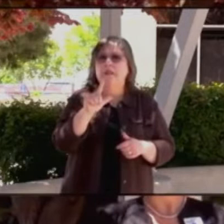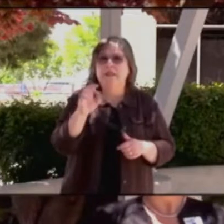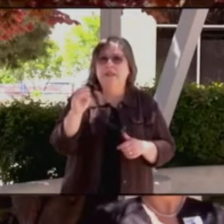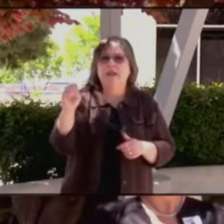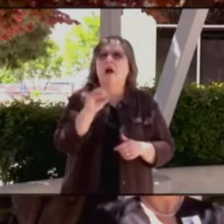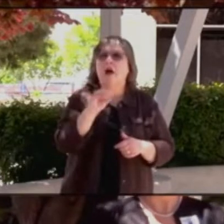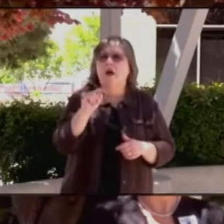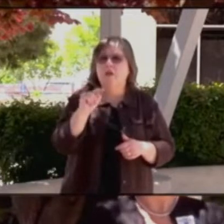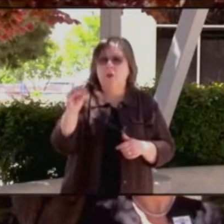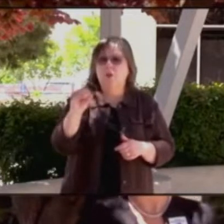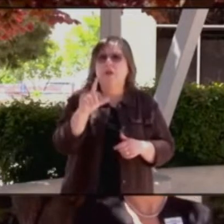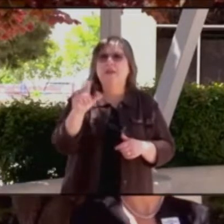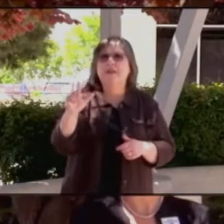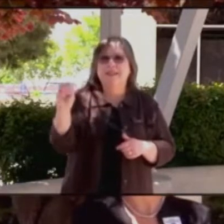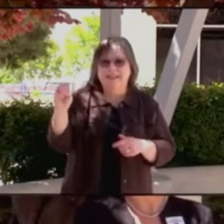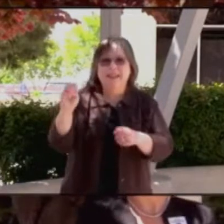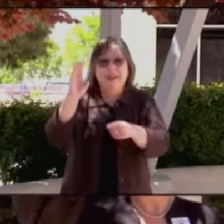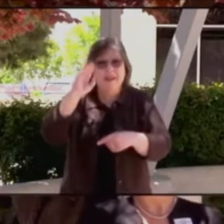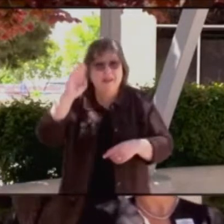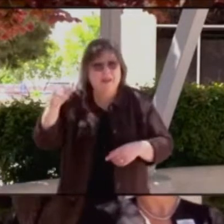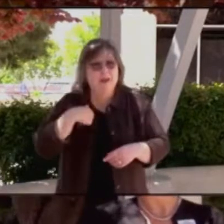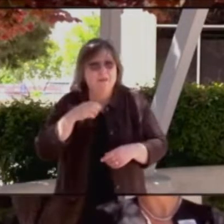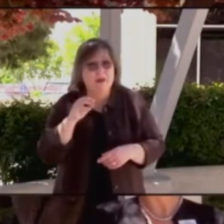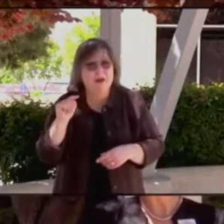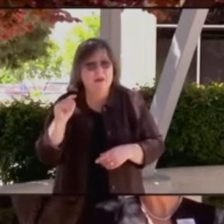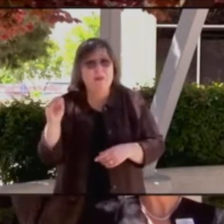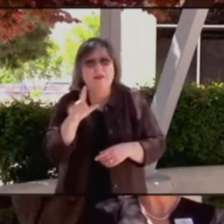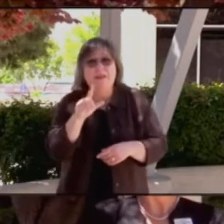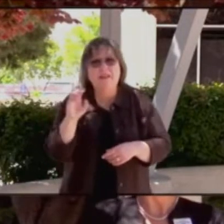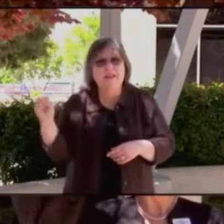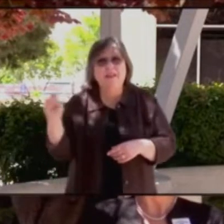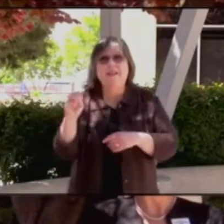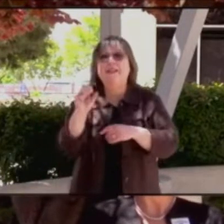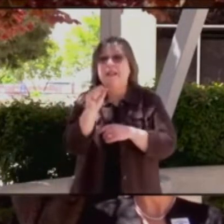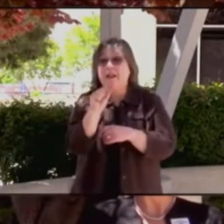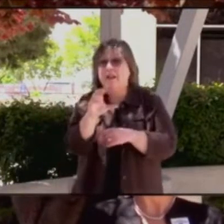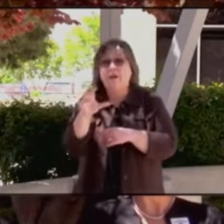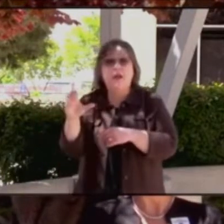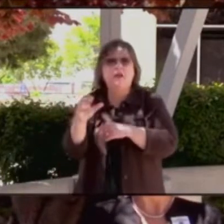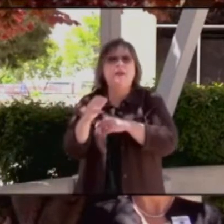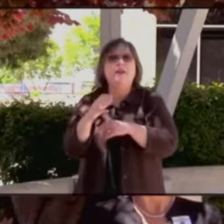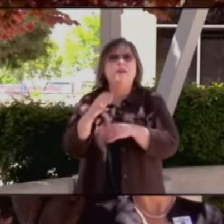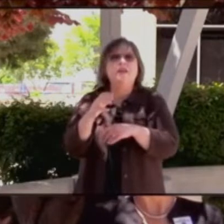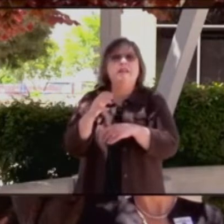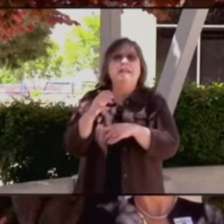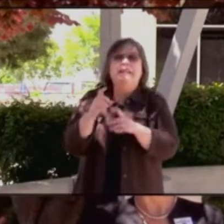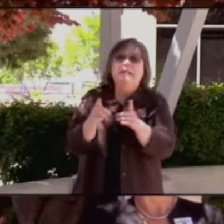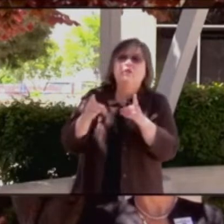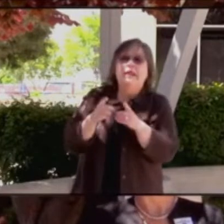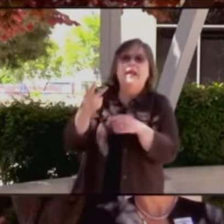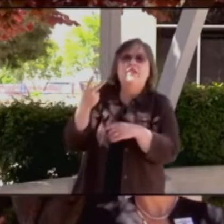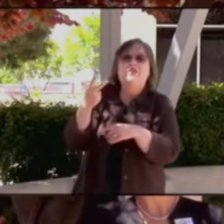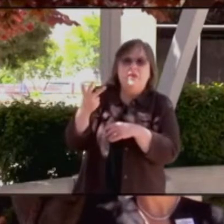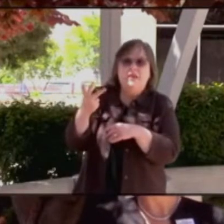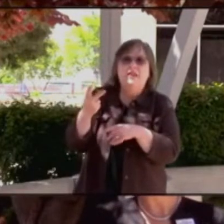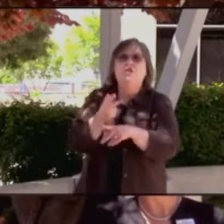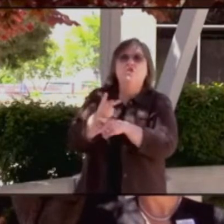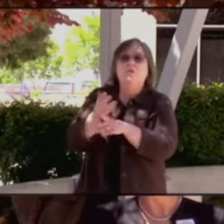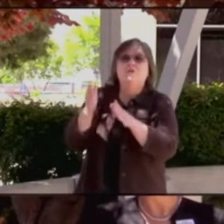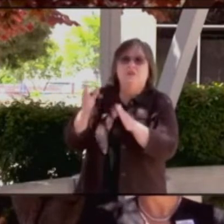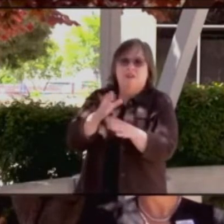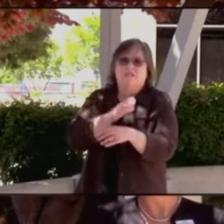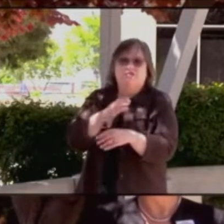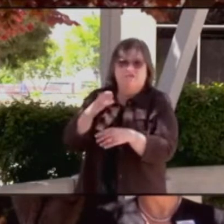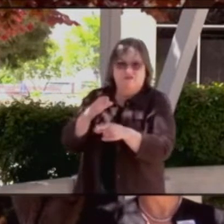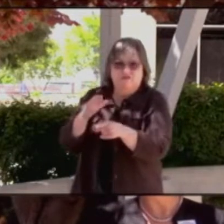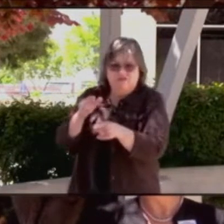Good afternoon. I'm Otto Lee, Santa Clara County Supervisor for District 3. Today is a really exciting day to announce that